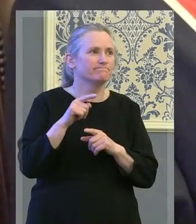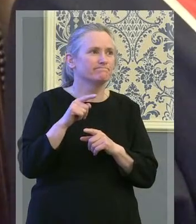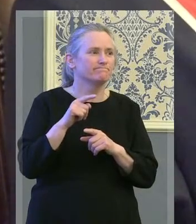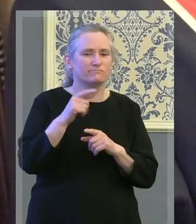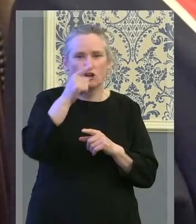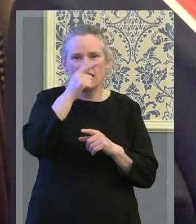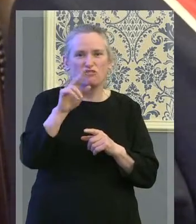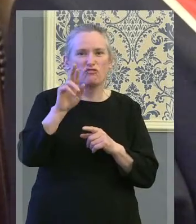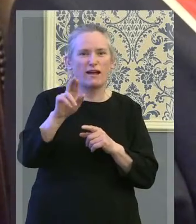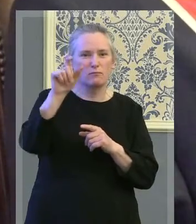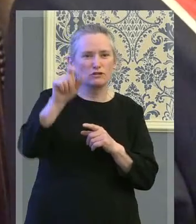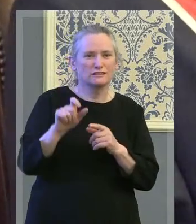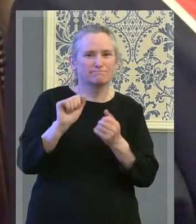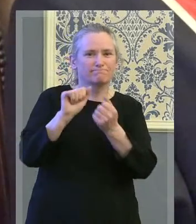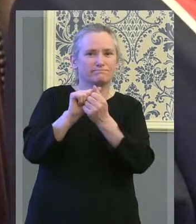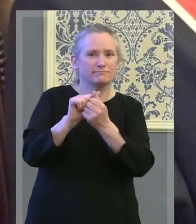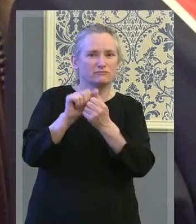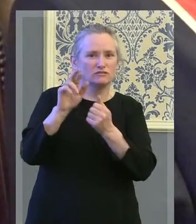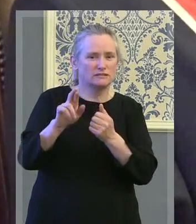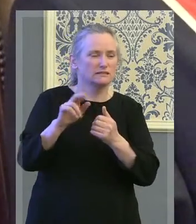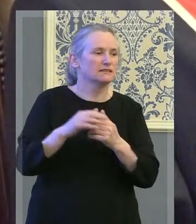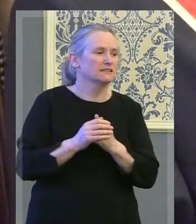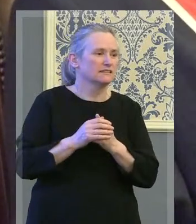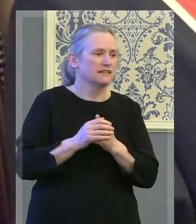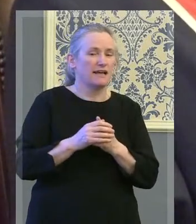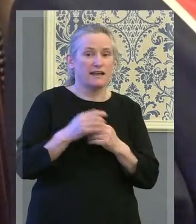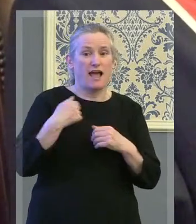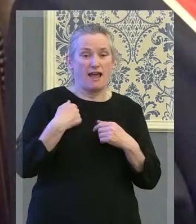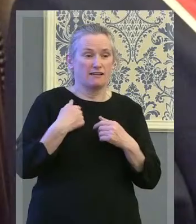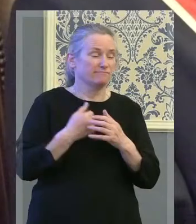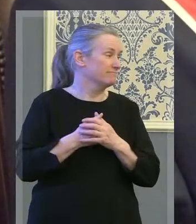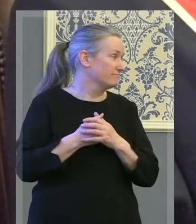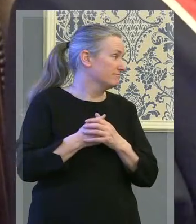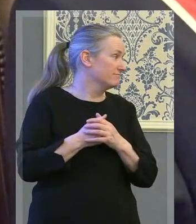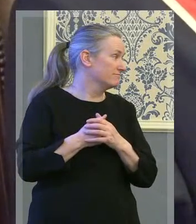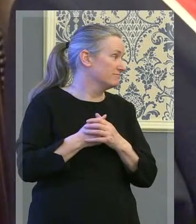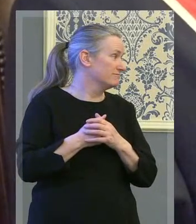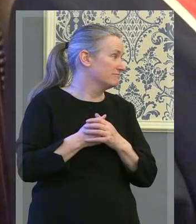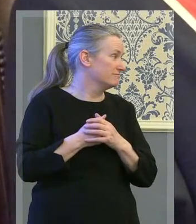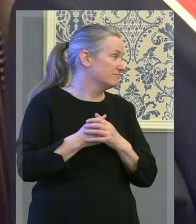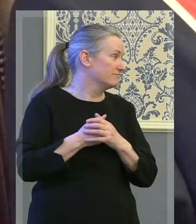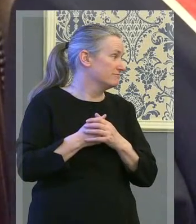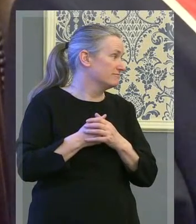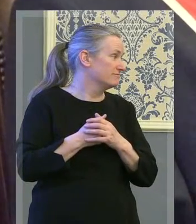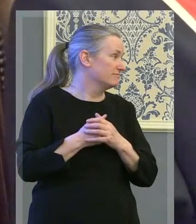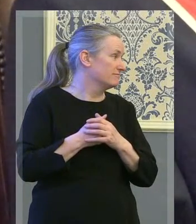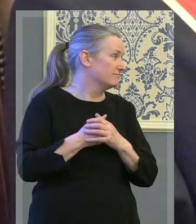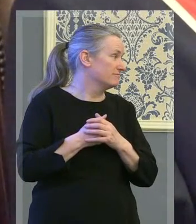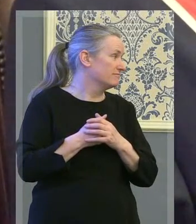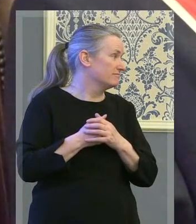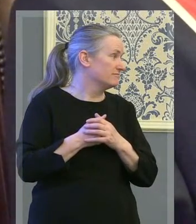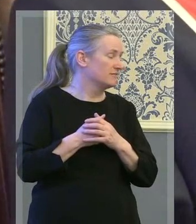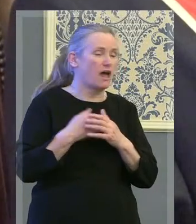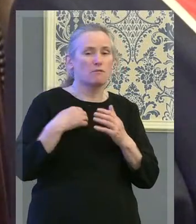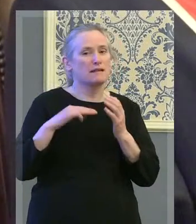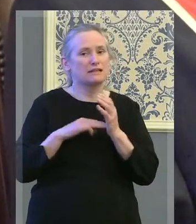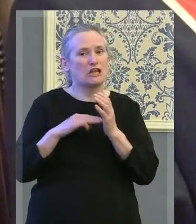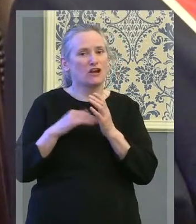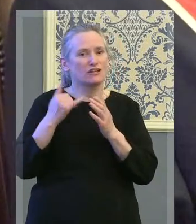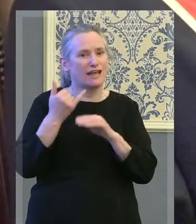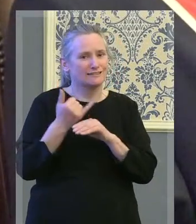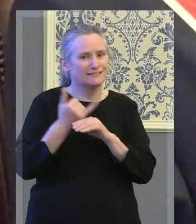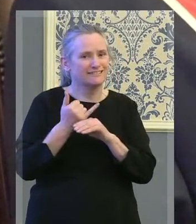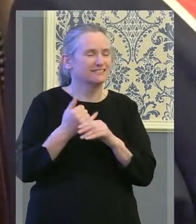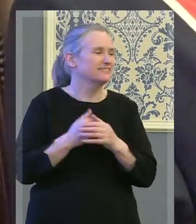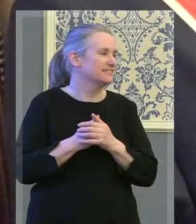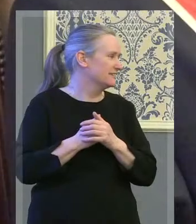to come into Ireland, even though I was born here, I don't think any musicians had been there yet. Plenty more followed, I think,